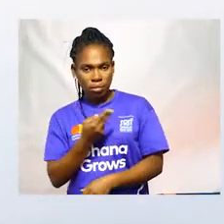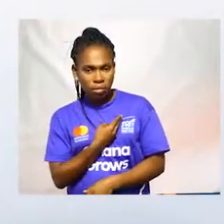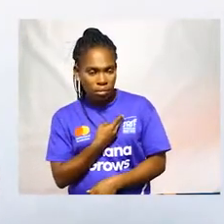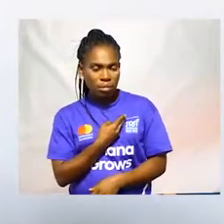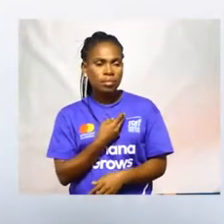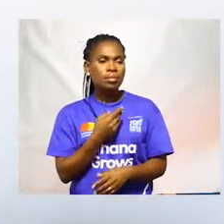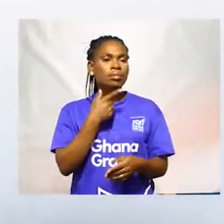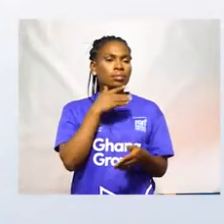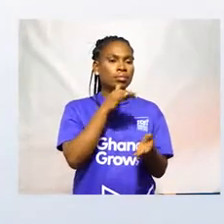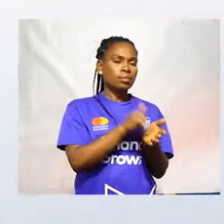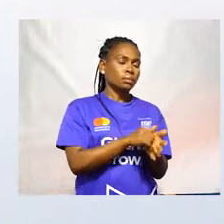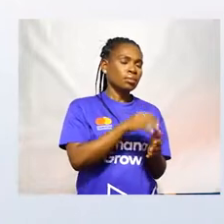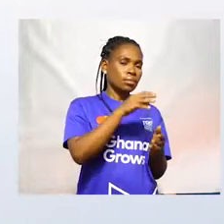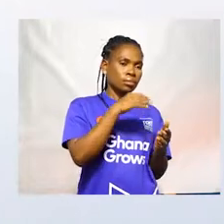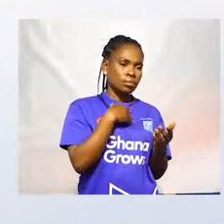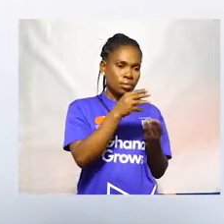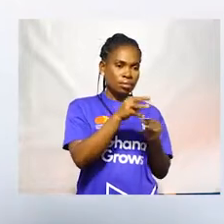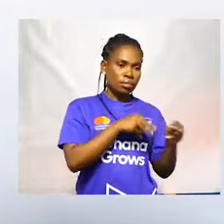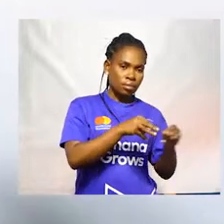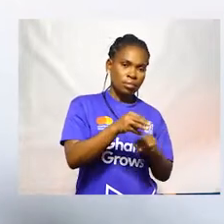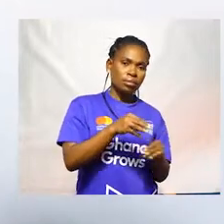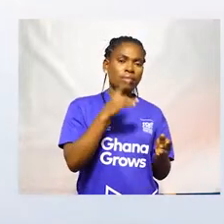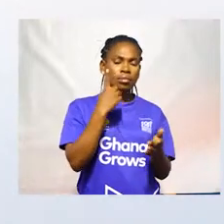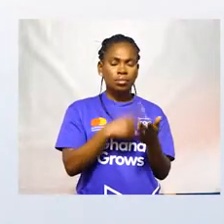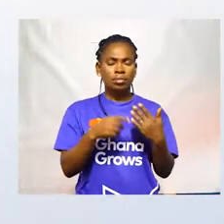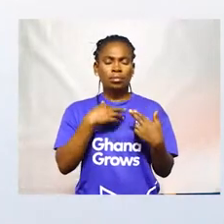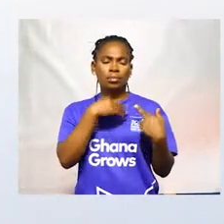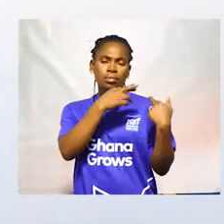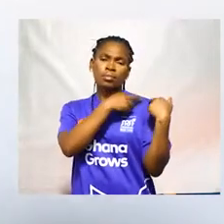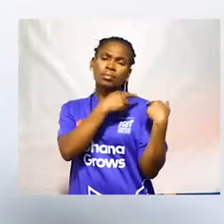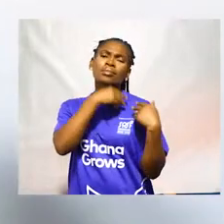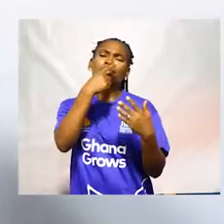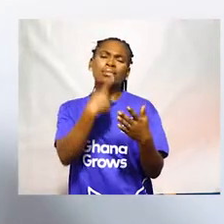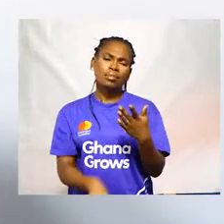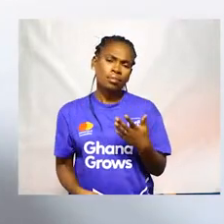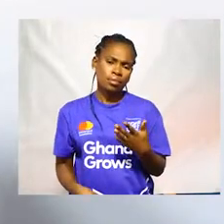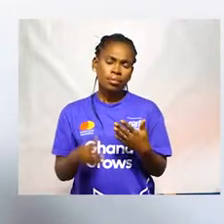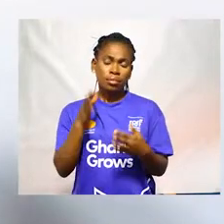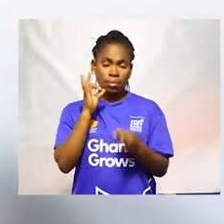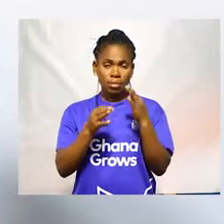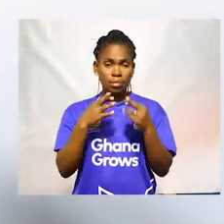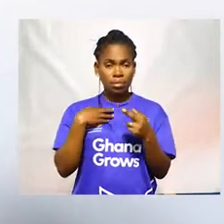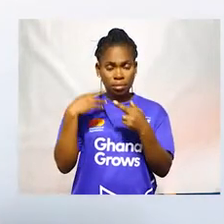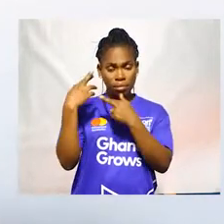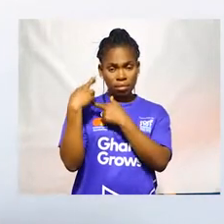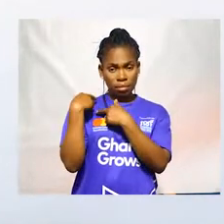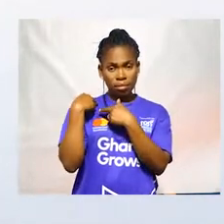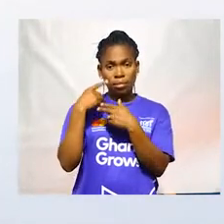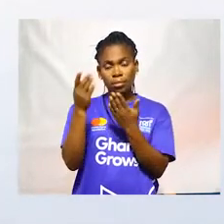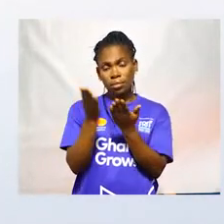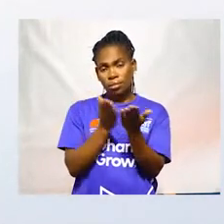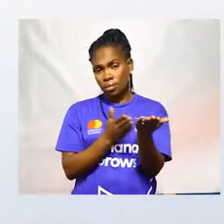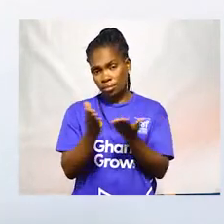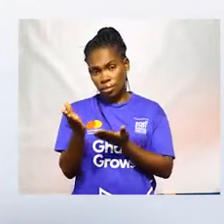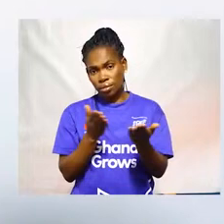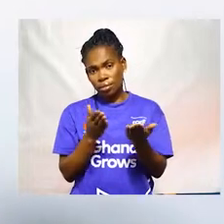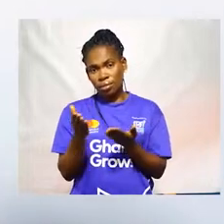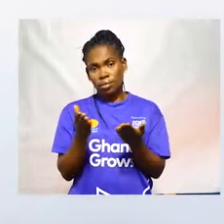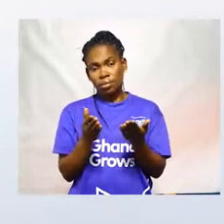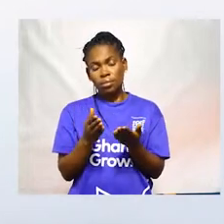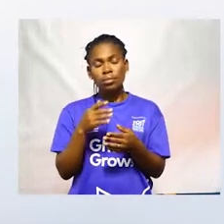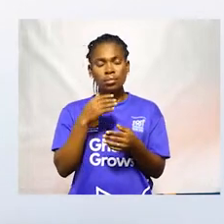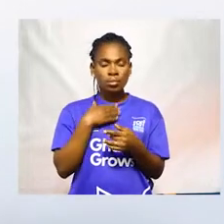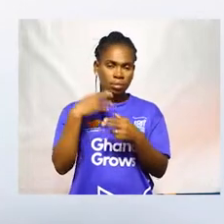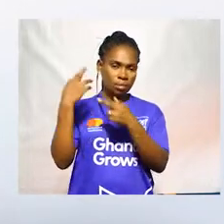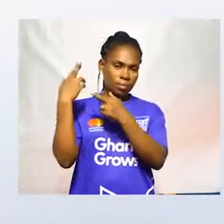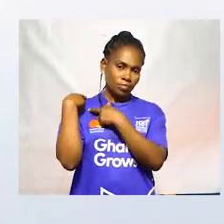person with the mandate to manage. What is my role there? Mm. If my role is to serve, if